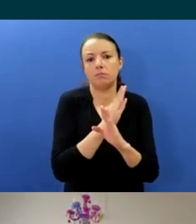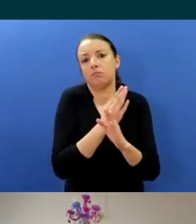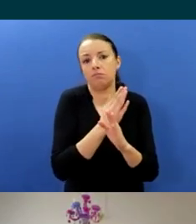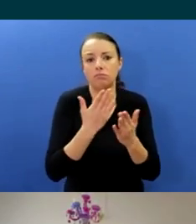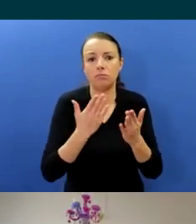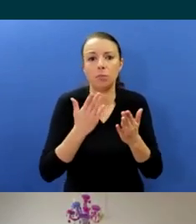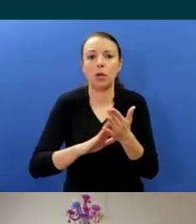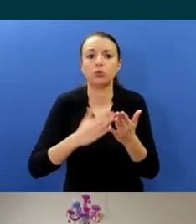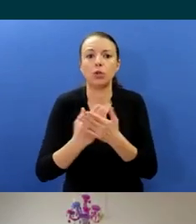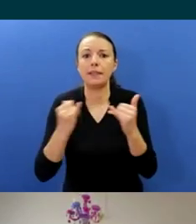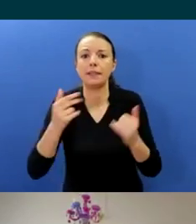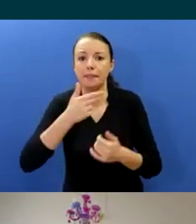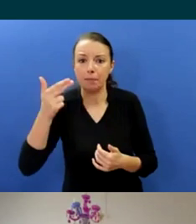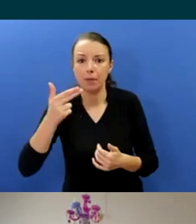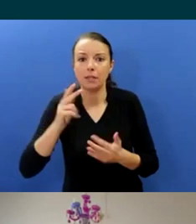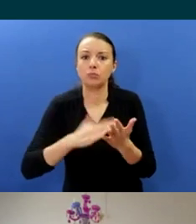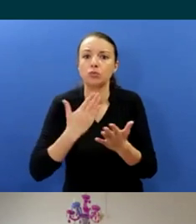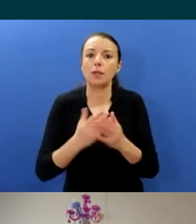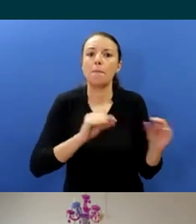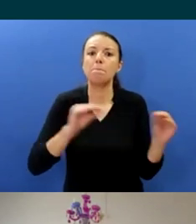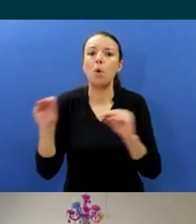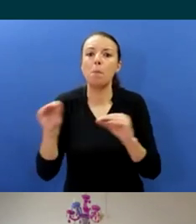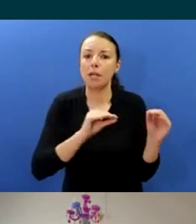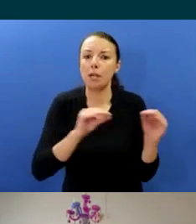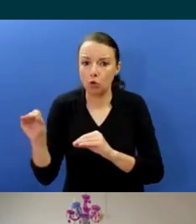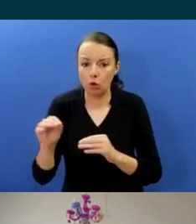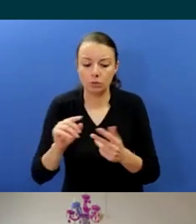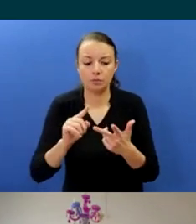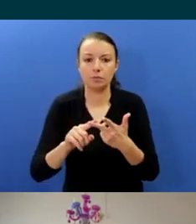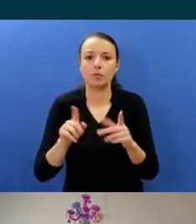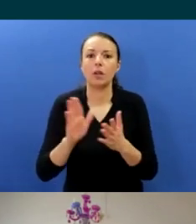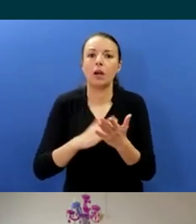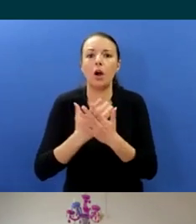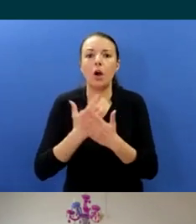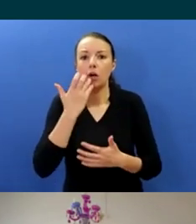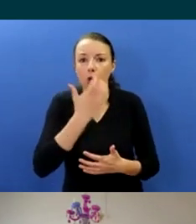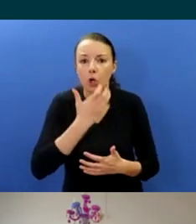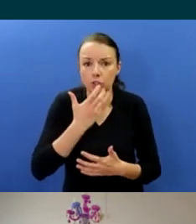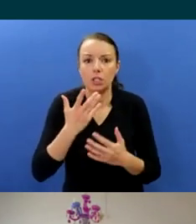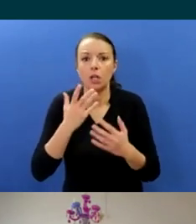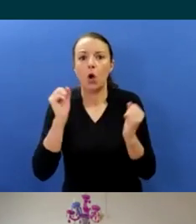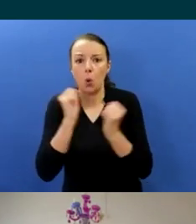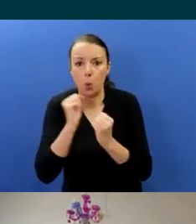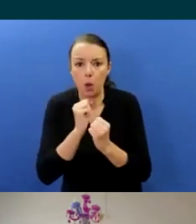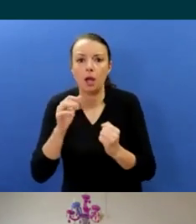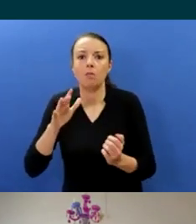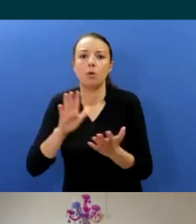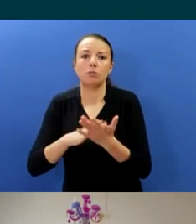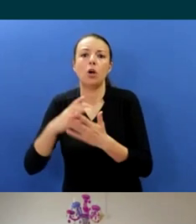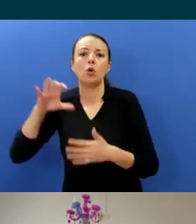and cooling, or green spaces, and etc. So we have 5 to 10 recommendations per